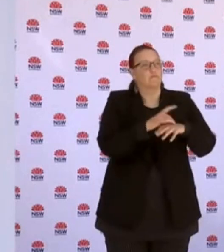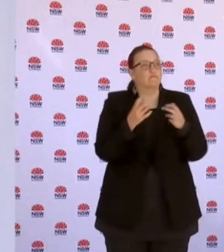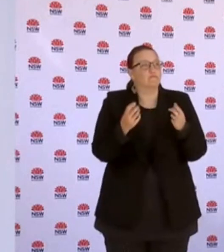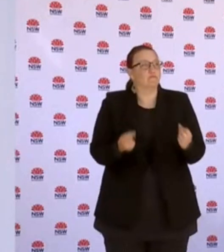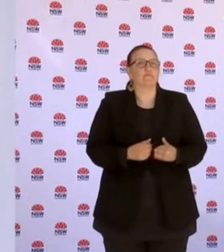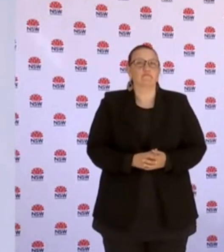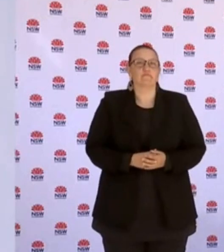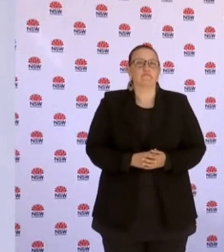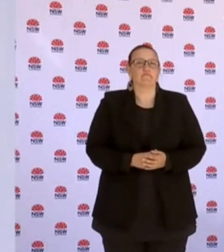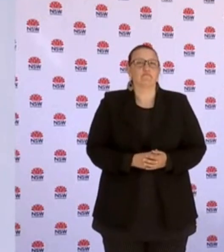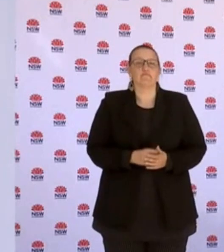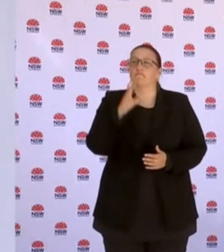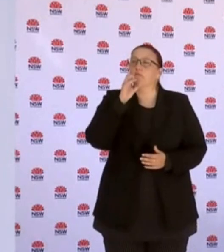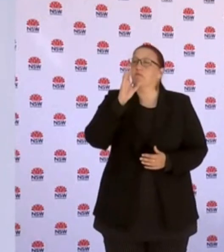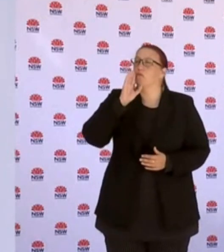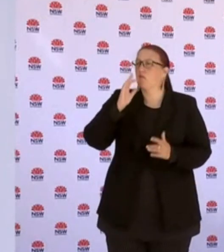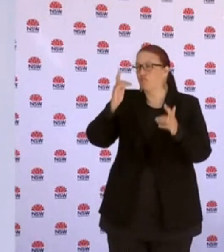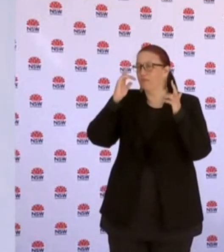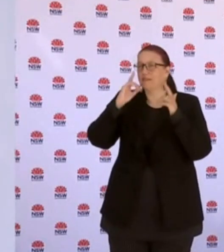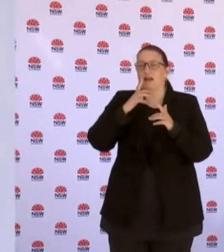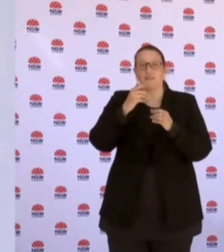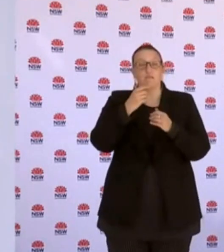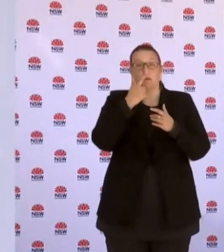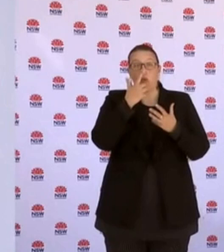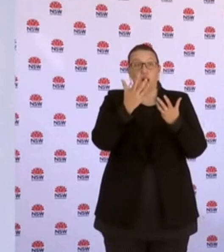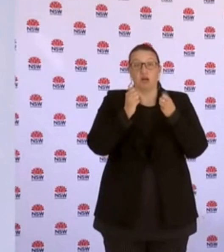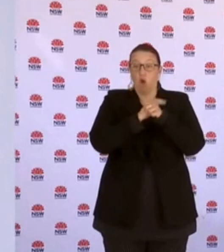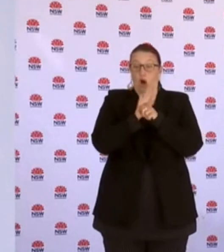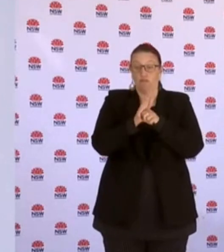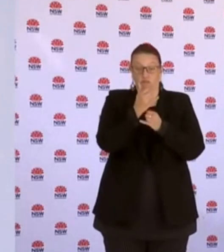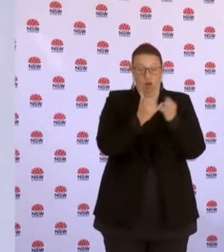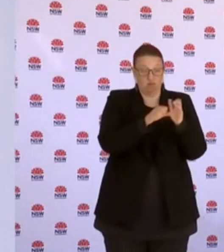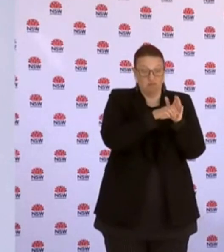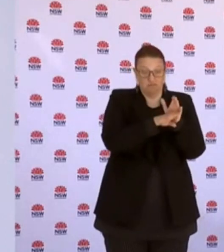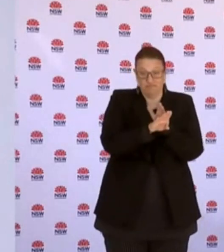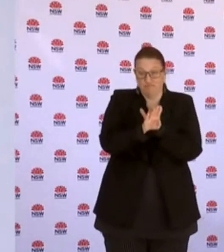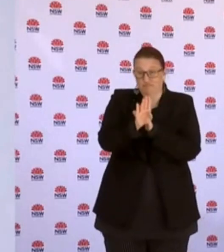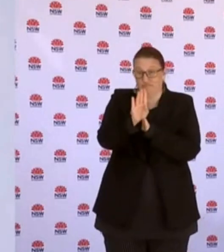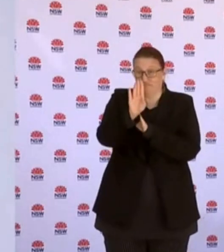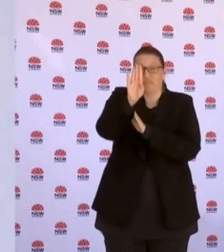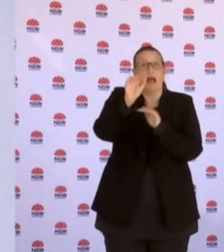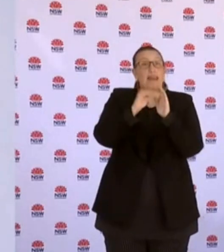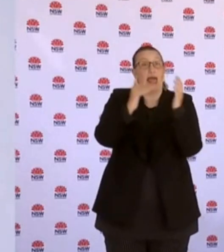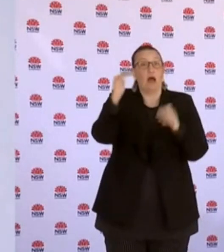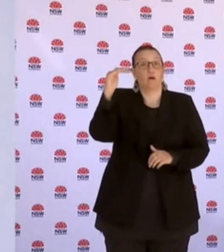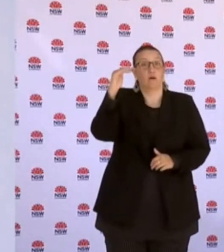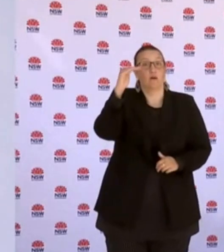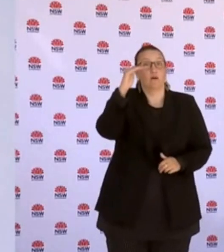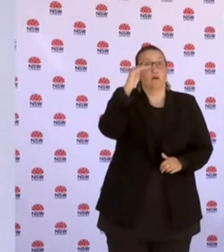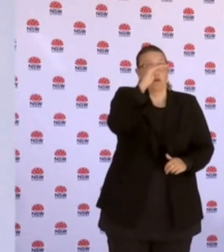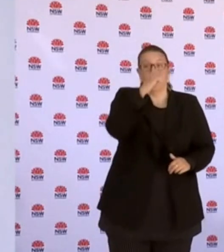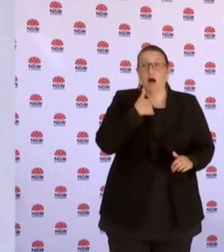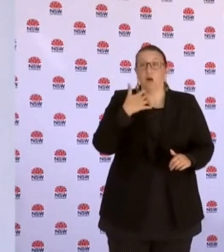turn around. And so everyone, including business and the community and individuals, need